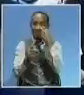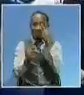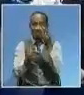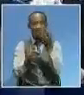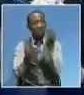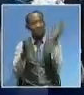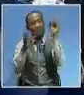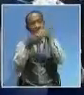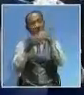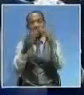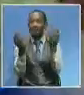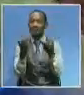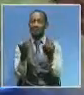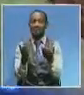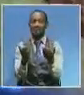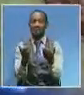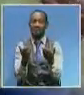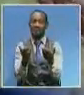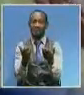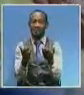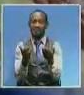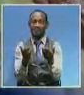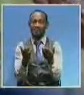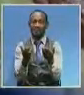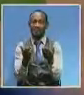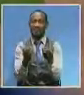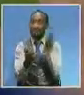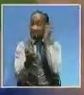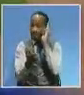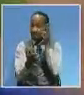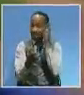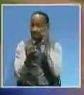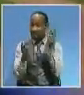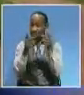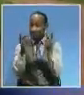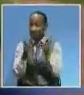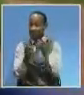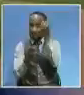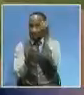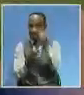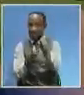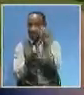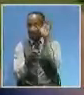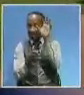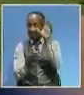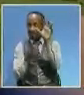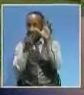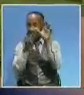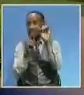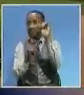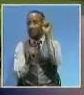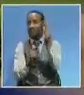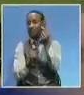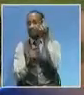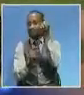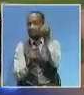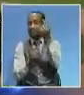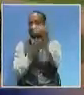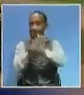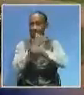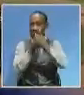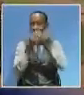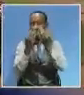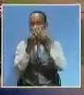didn't participate. The Samulia Momba historical site in Southern Province was one of the places in the country where